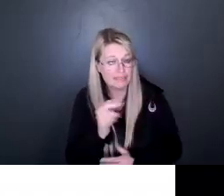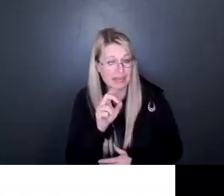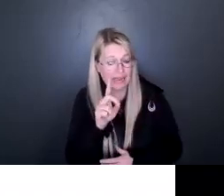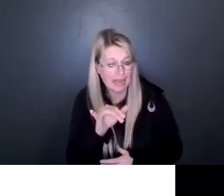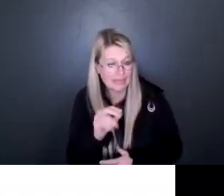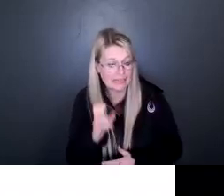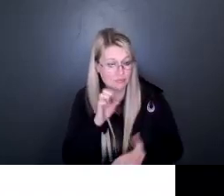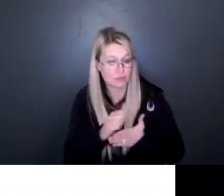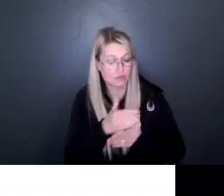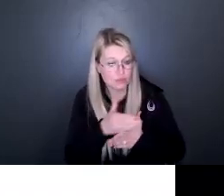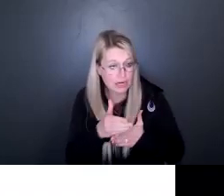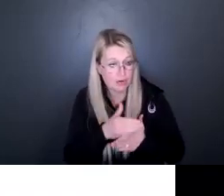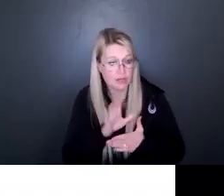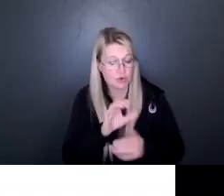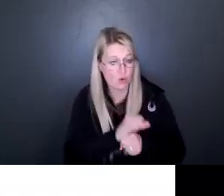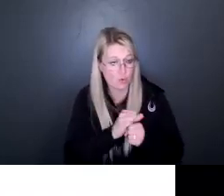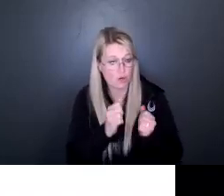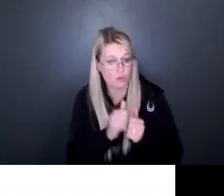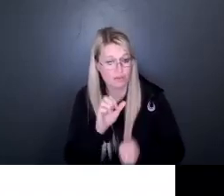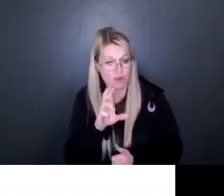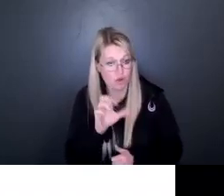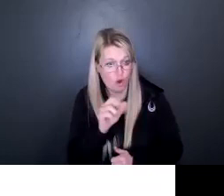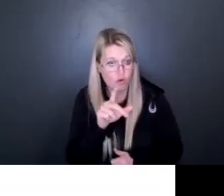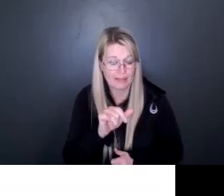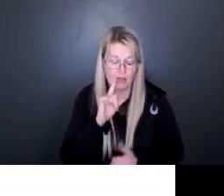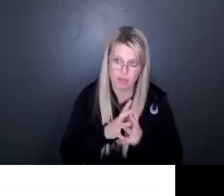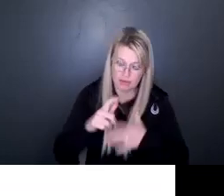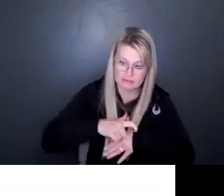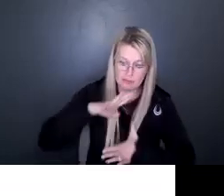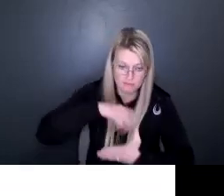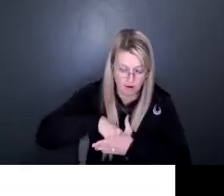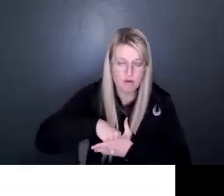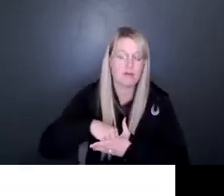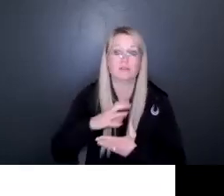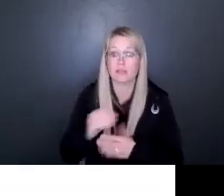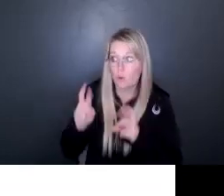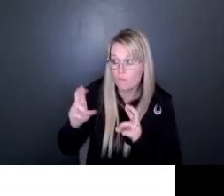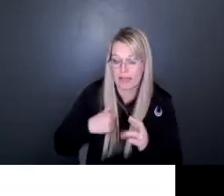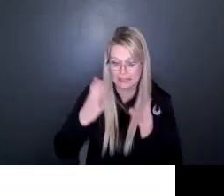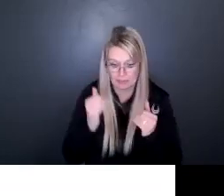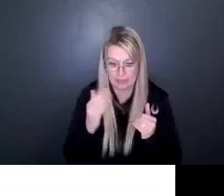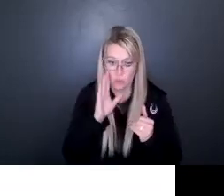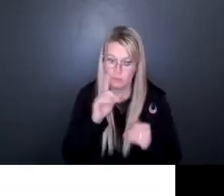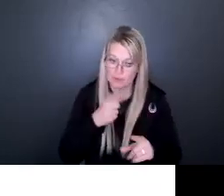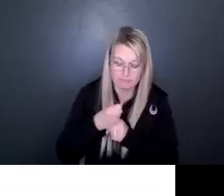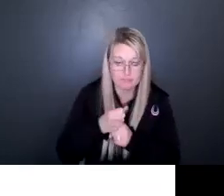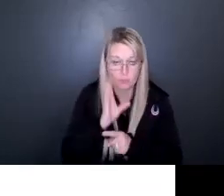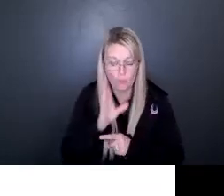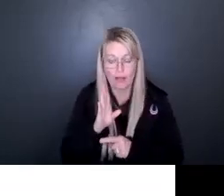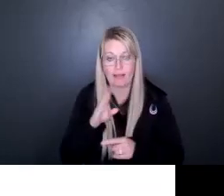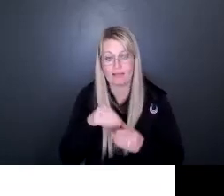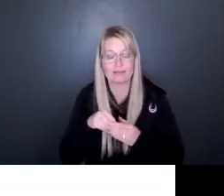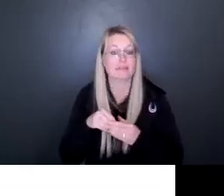amazing work along with Carly. It sounds like it was very time intensive, and hopefully, and I expect that it will be very impactful in the